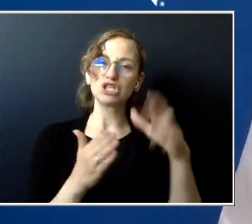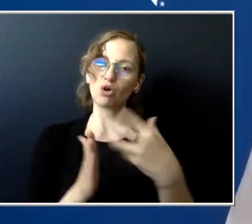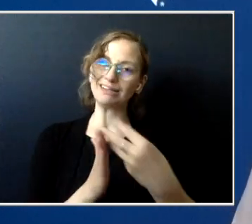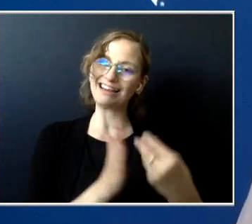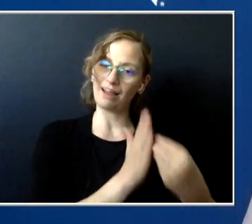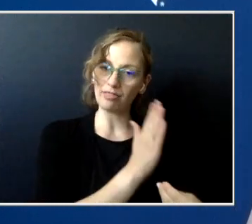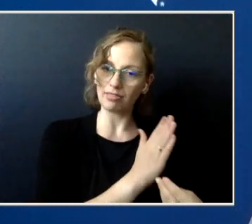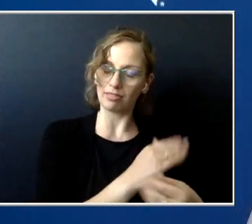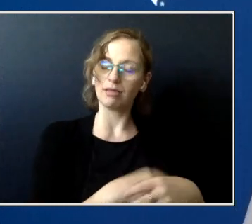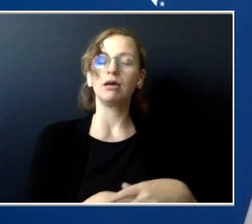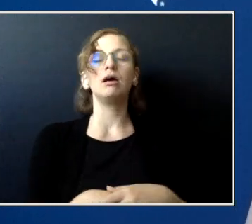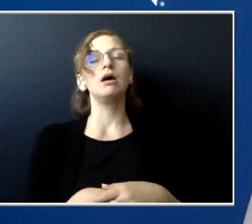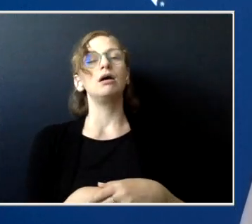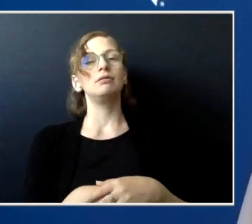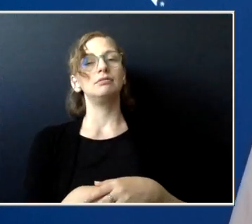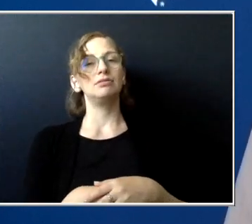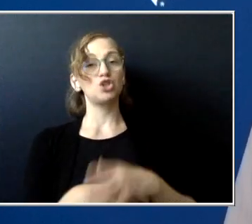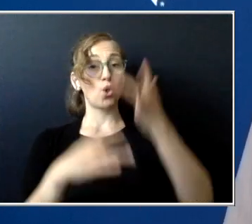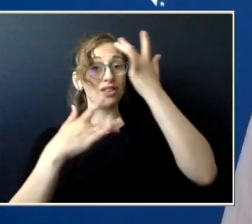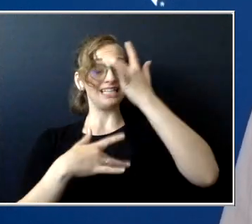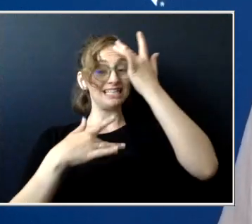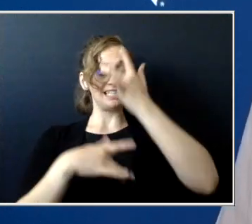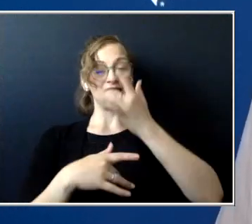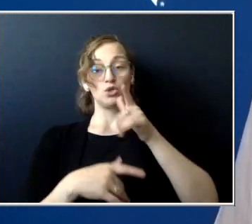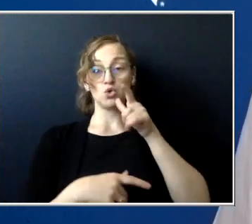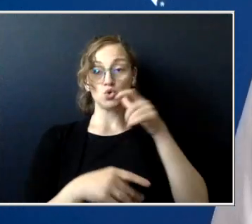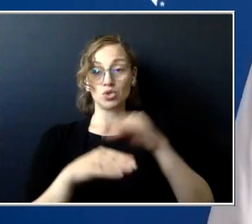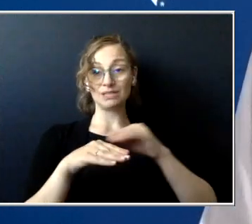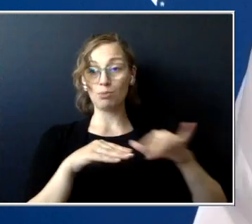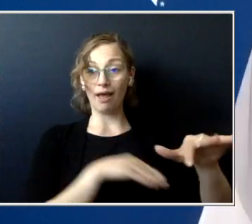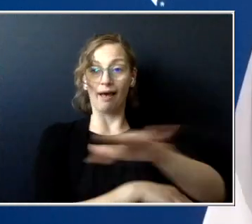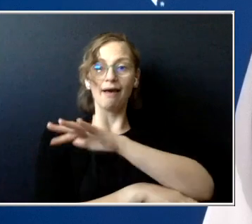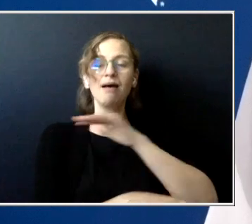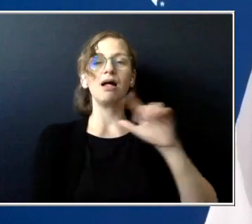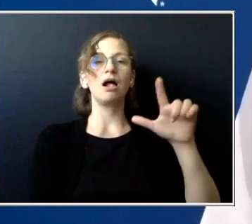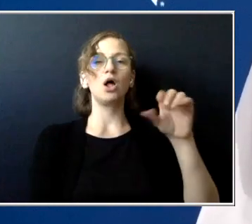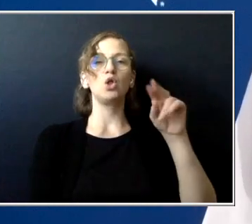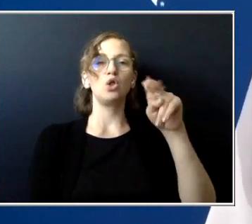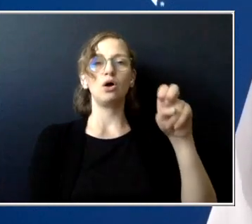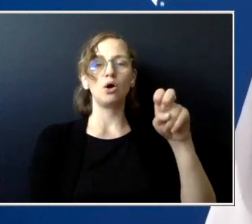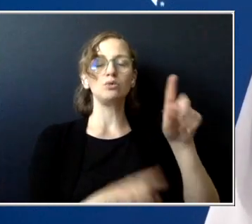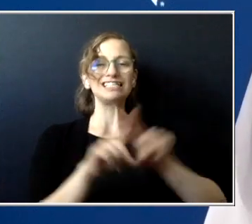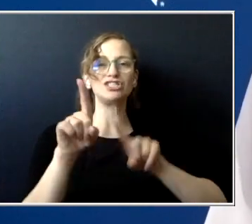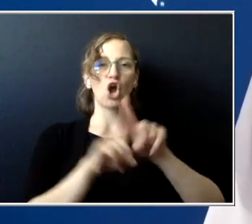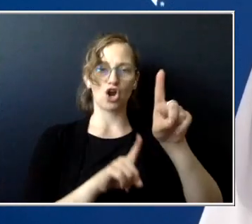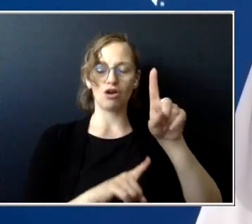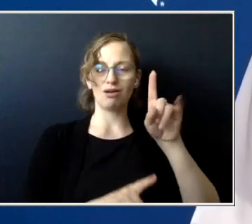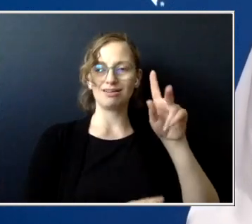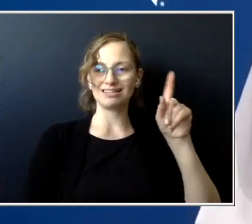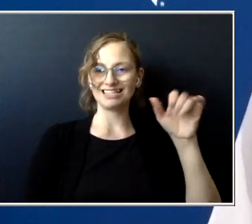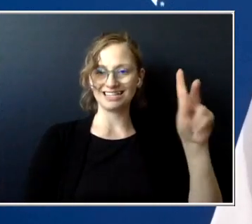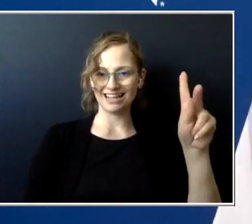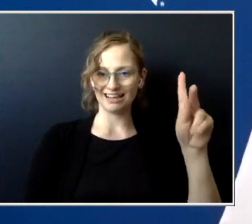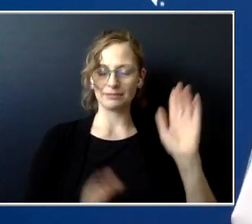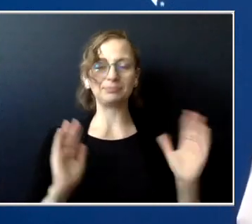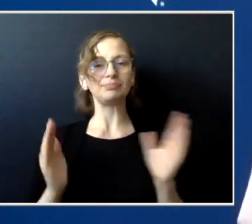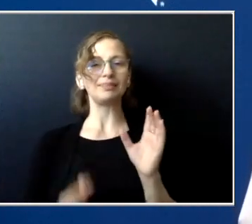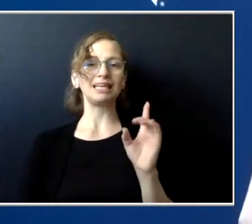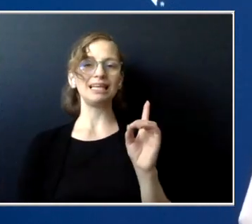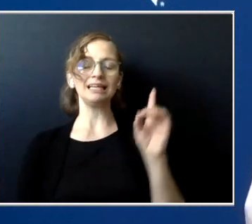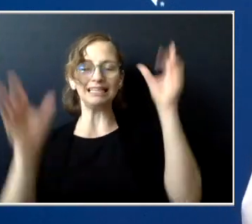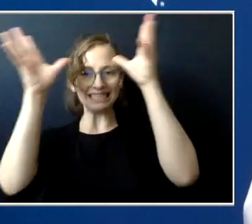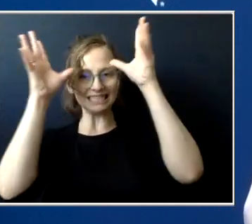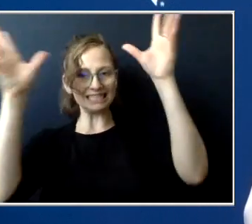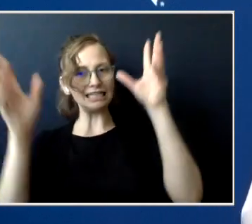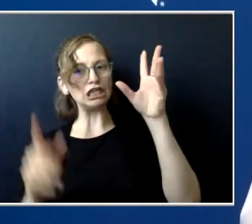the Lone Star tick. This is opposed to the deer tick, which can spread Lyme disease. Again, the other